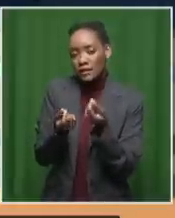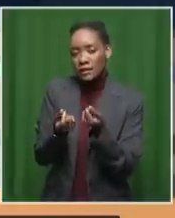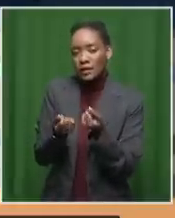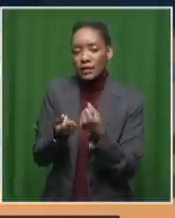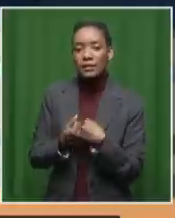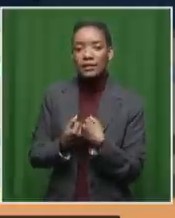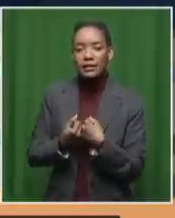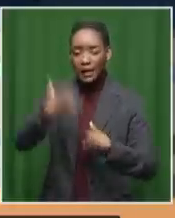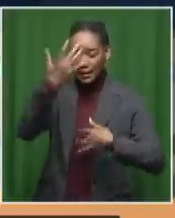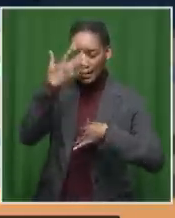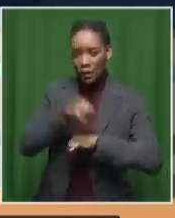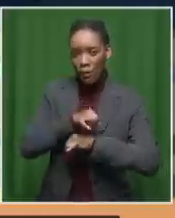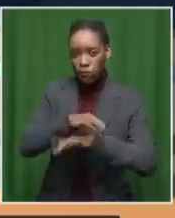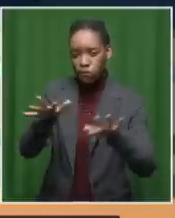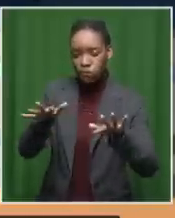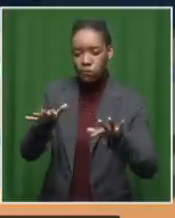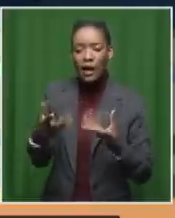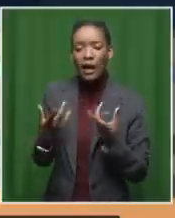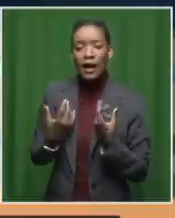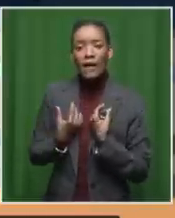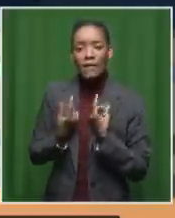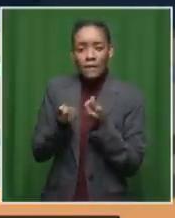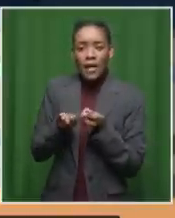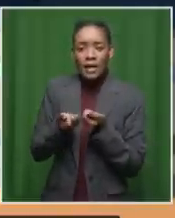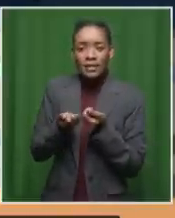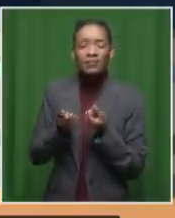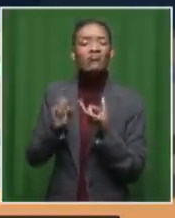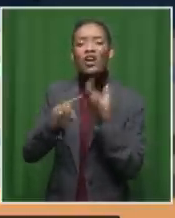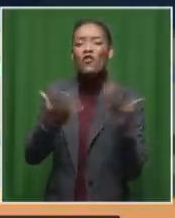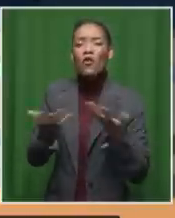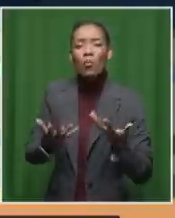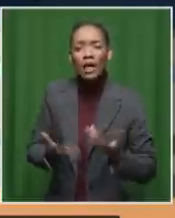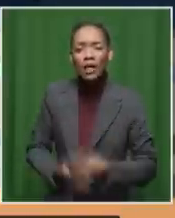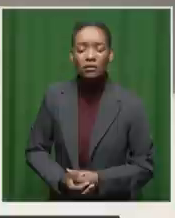funding. So where do the funds come from in the main?